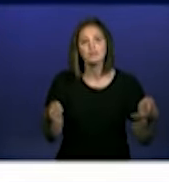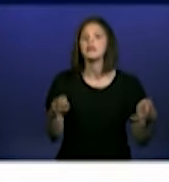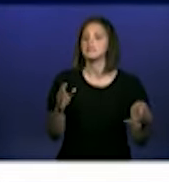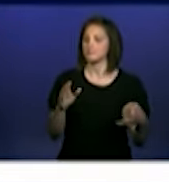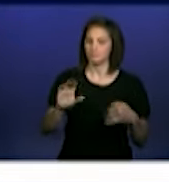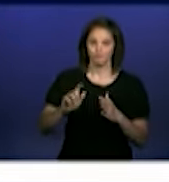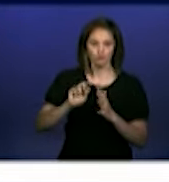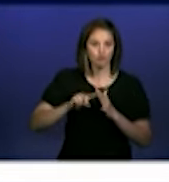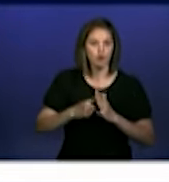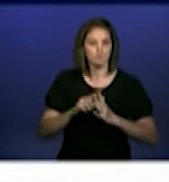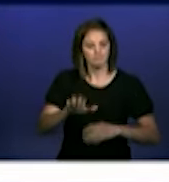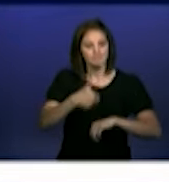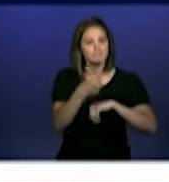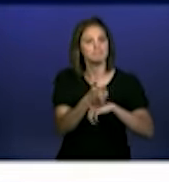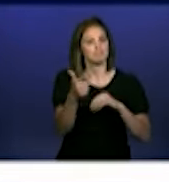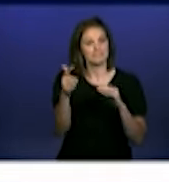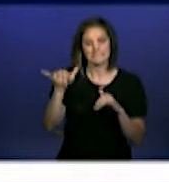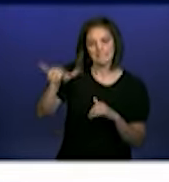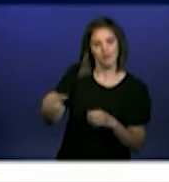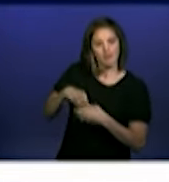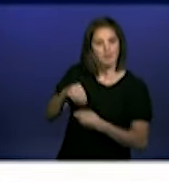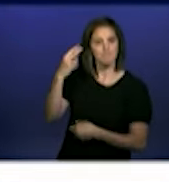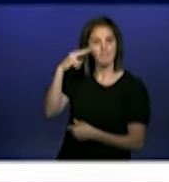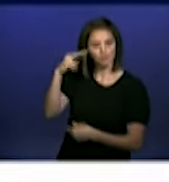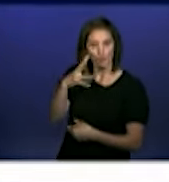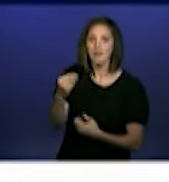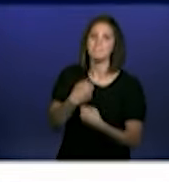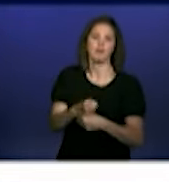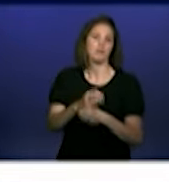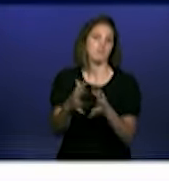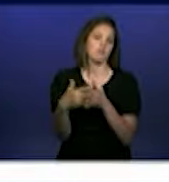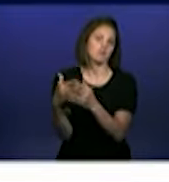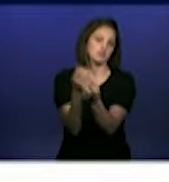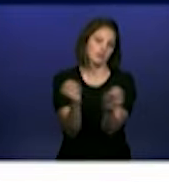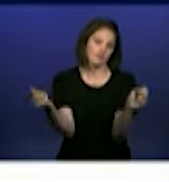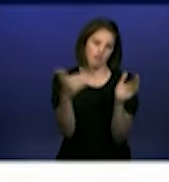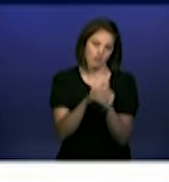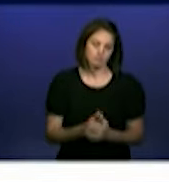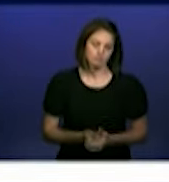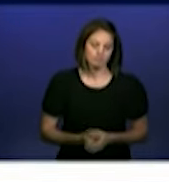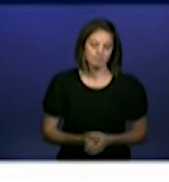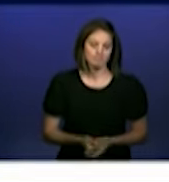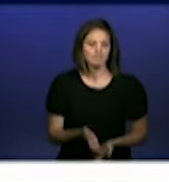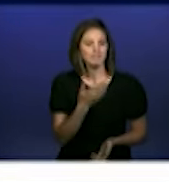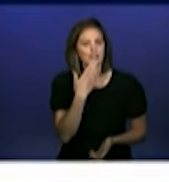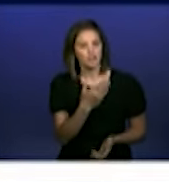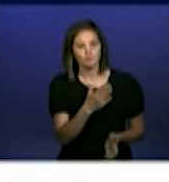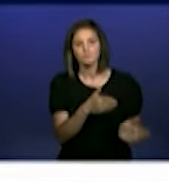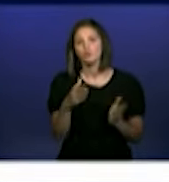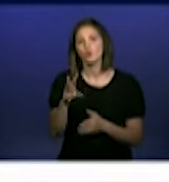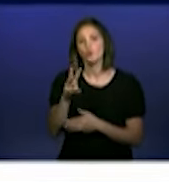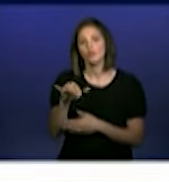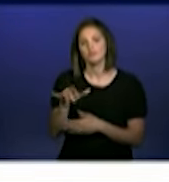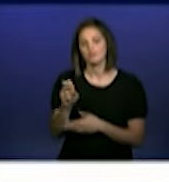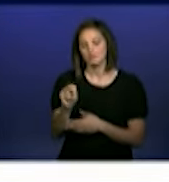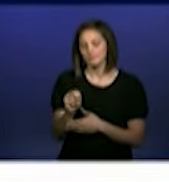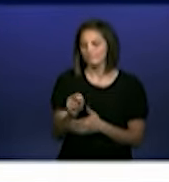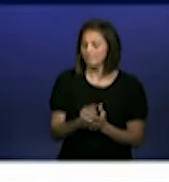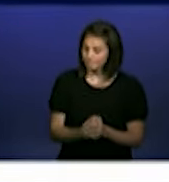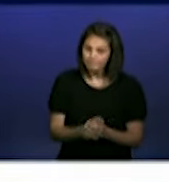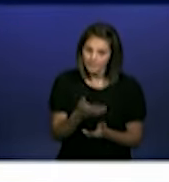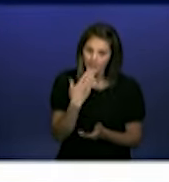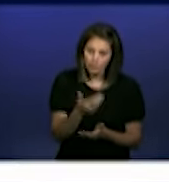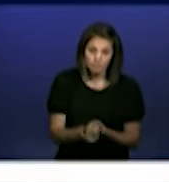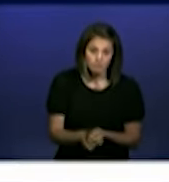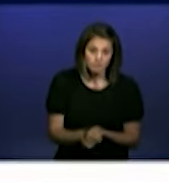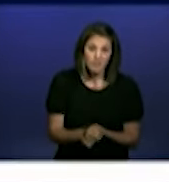and make America safe again. Thank you. Mr. Wilson? Thank you, Glenn. You know, there are really big problems in this country